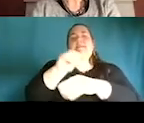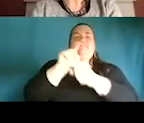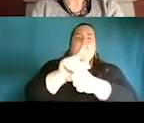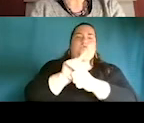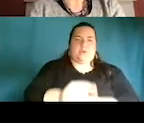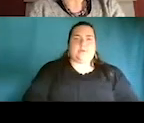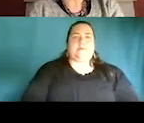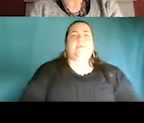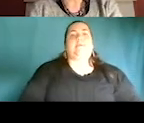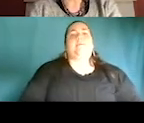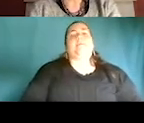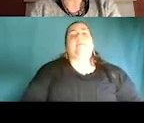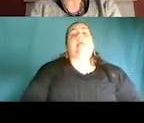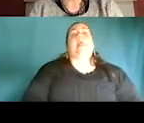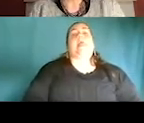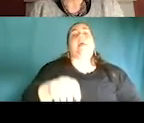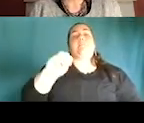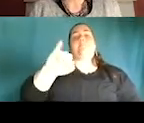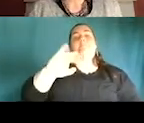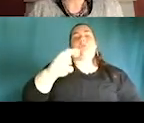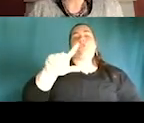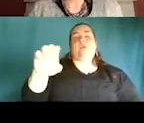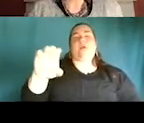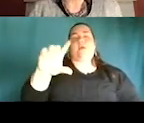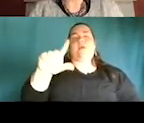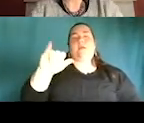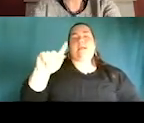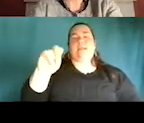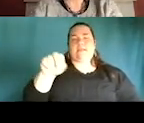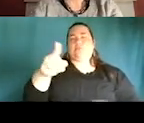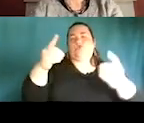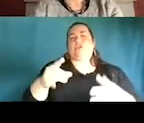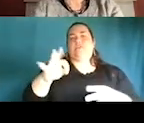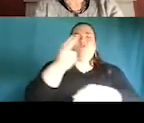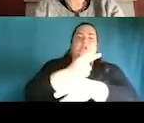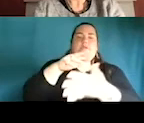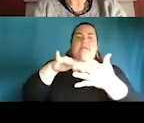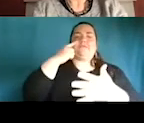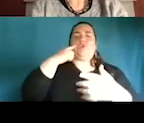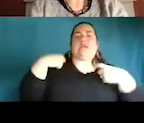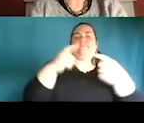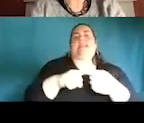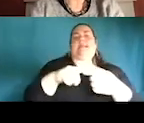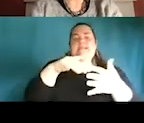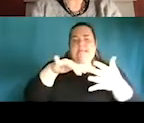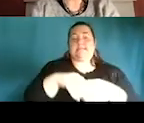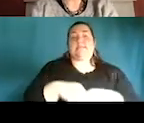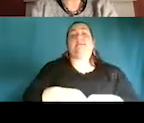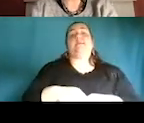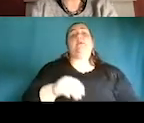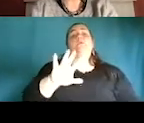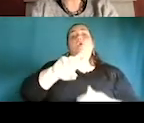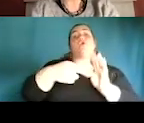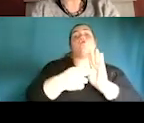Michelle Clayton is the Director of Graduate Studies for Hispanic Studies. In this role, Professor Clayton